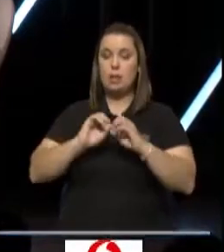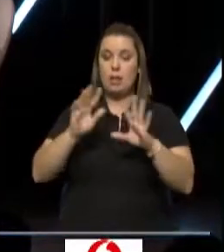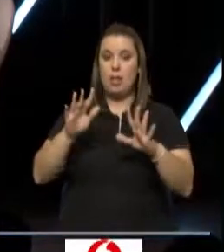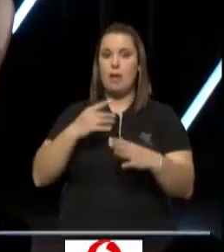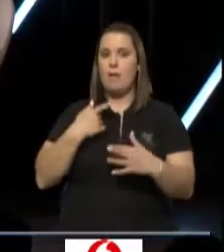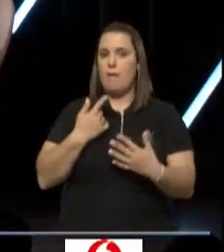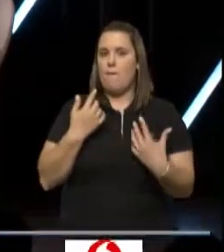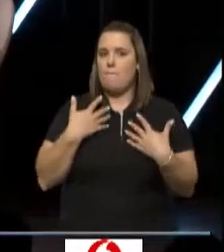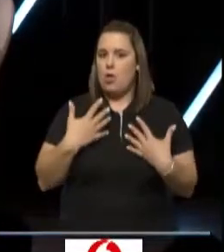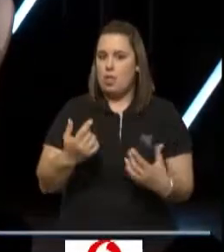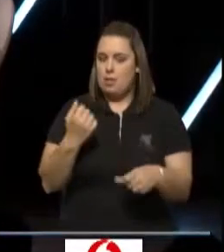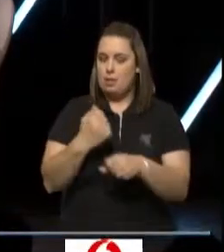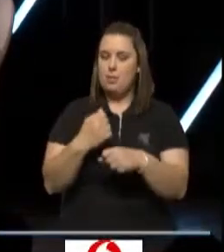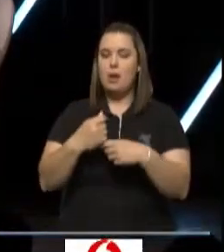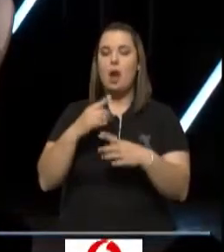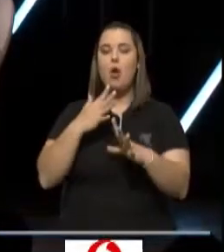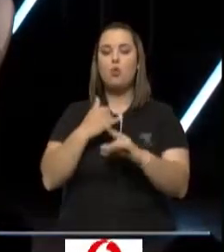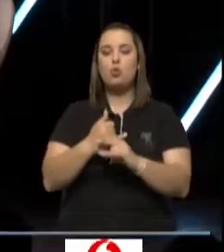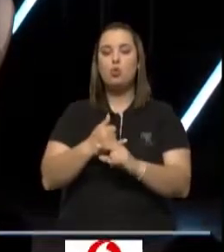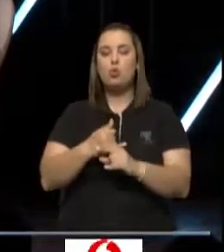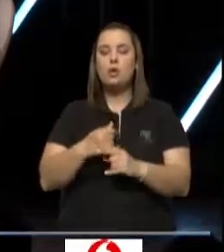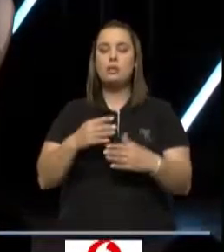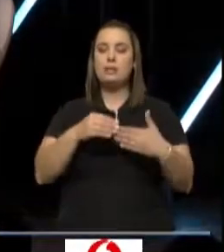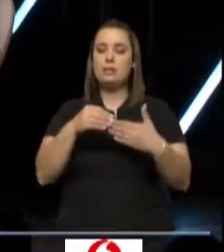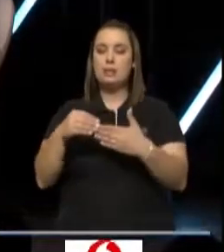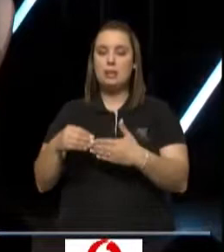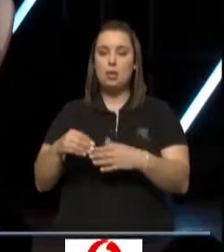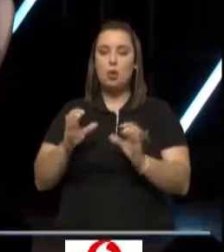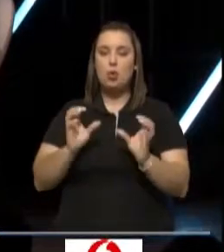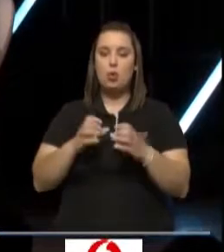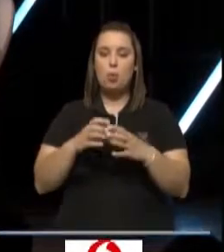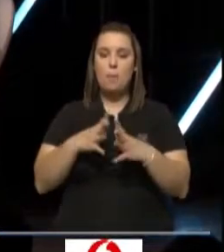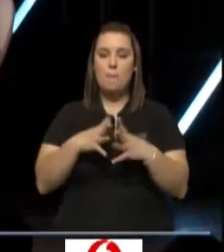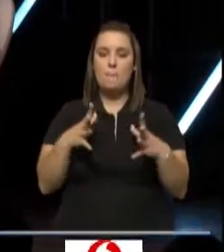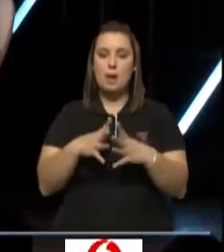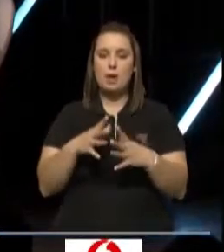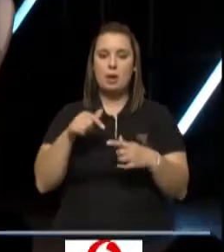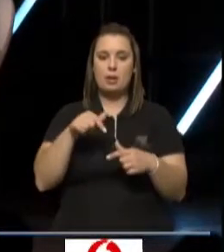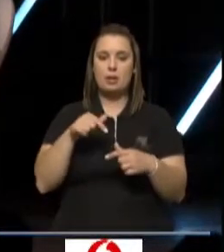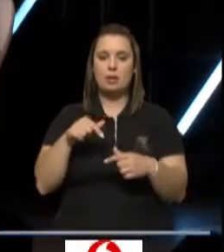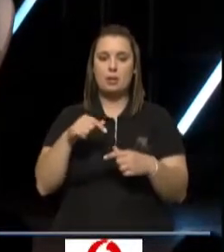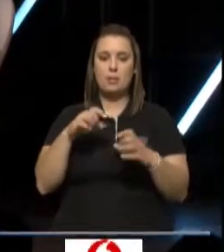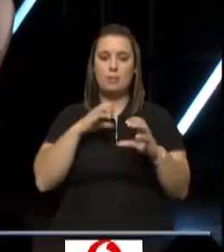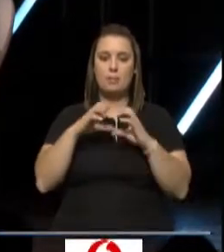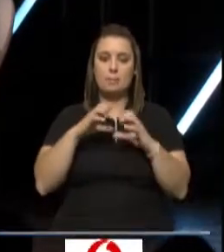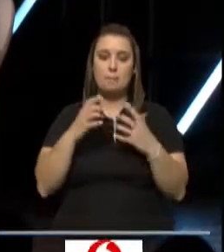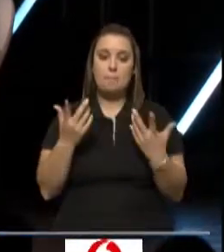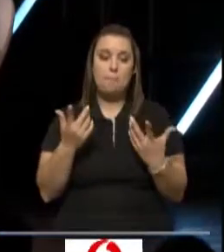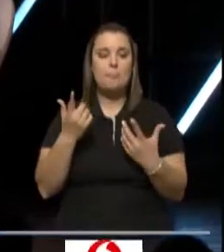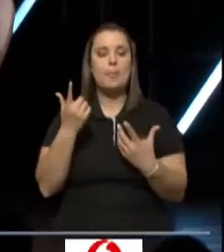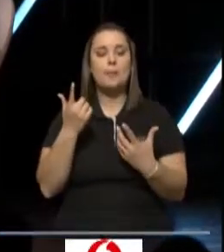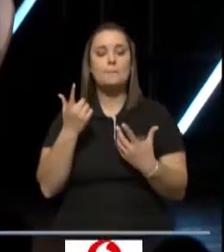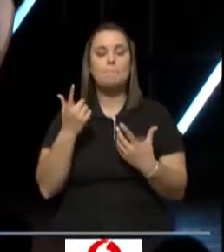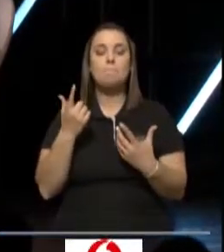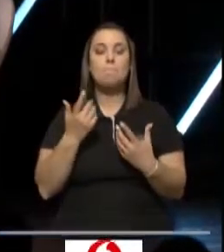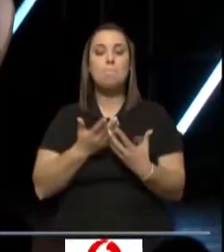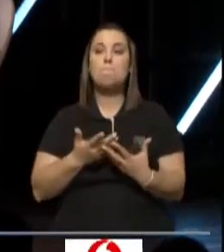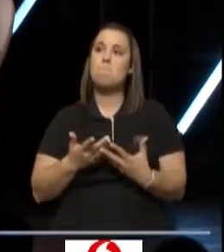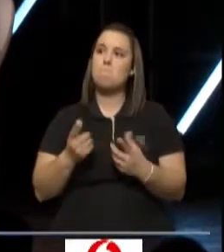and obviously with a great ambition to head the greatest group of telecommunications in